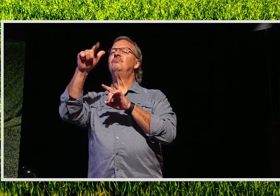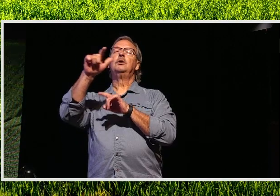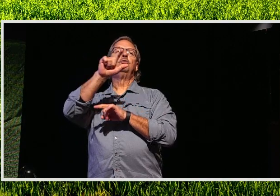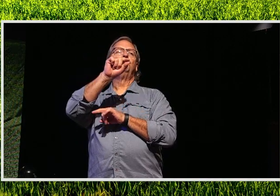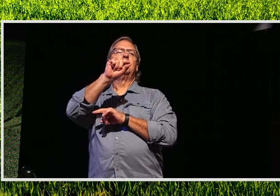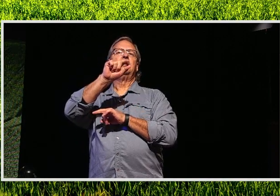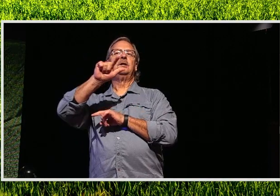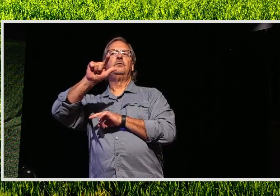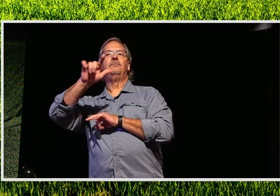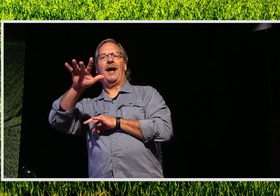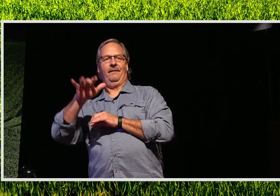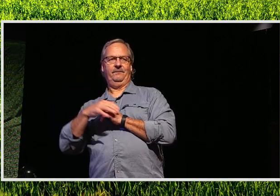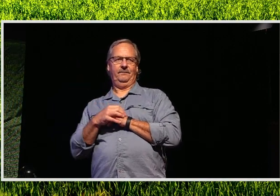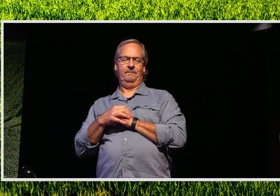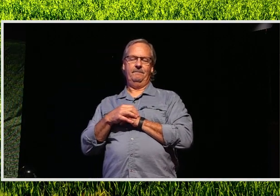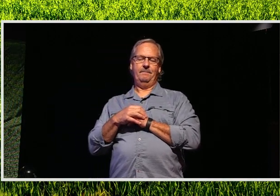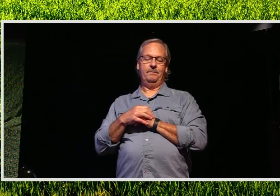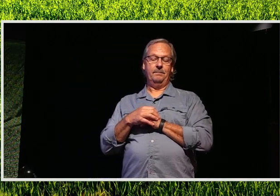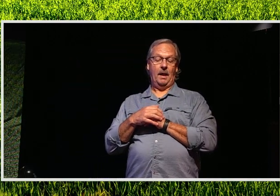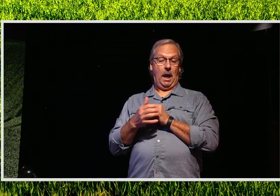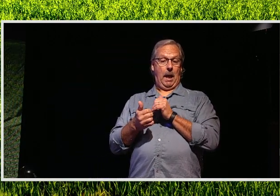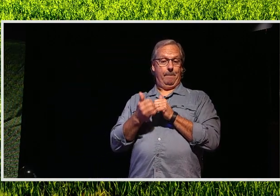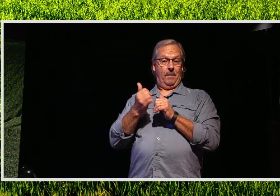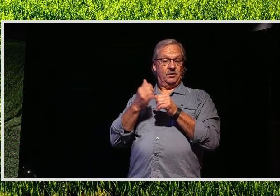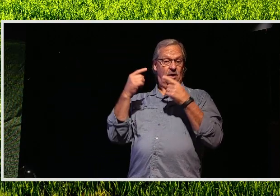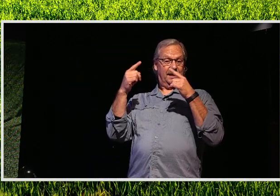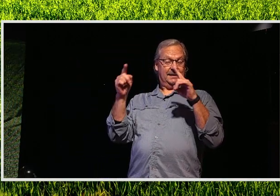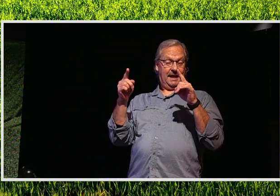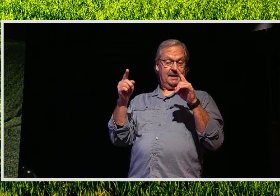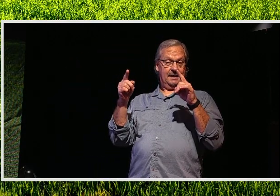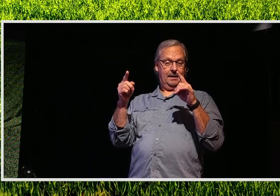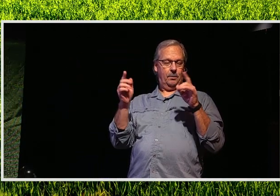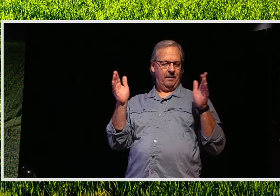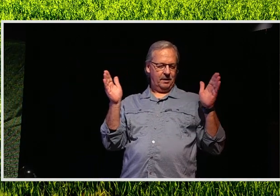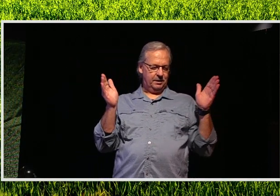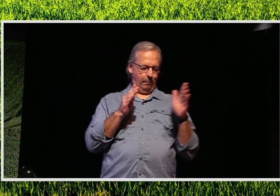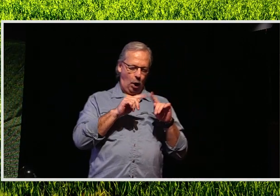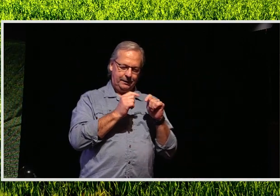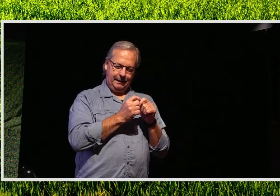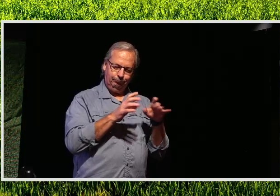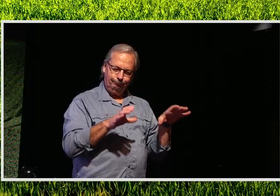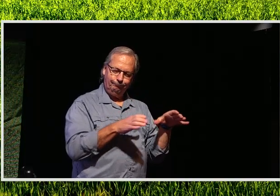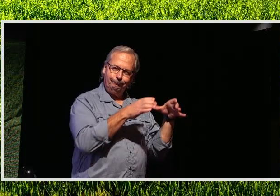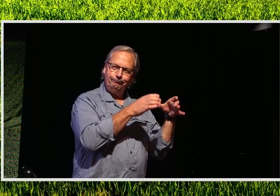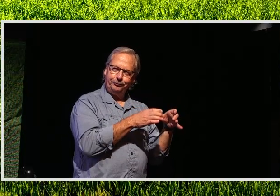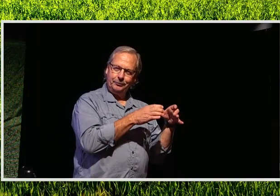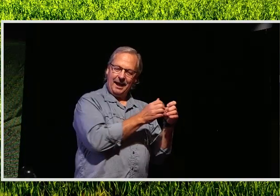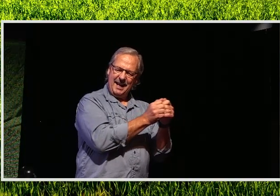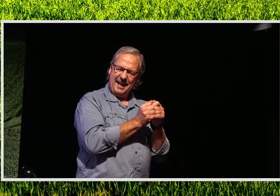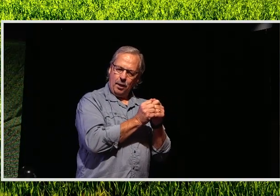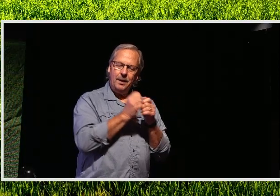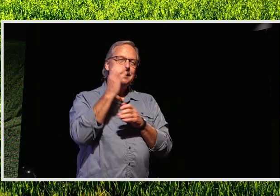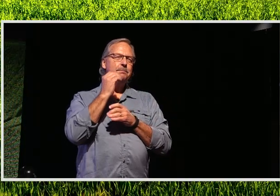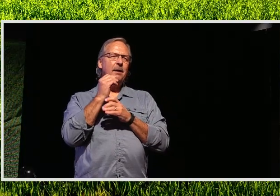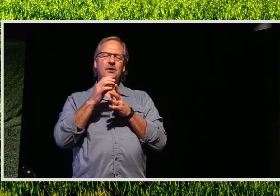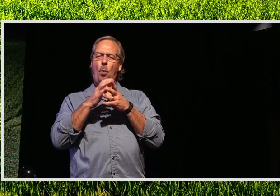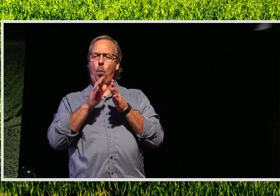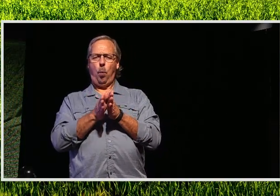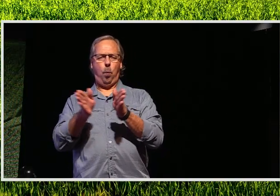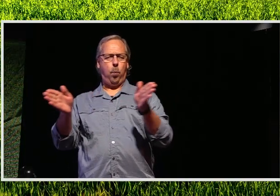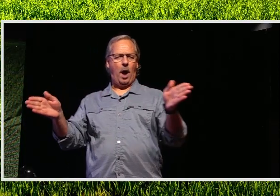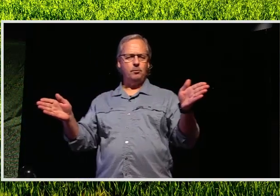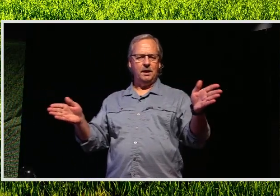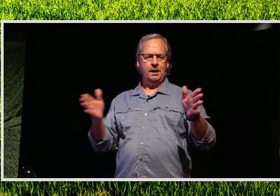Much of our success thus far is due to the small team that we've assembled. Together, we have experience in a wide range